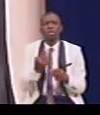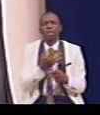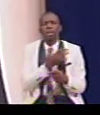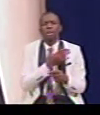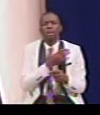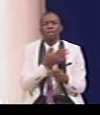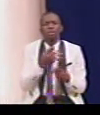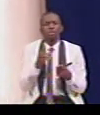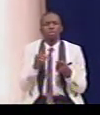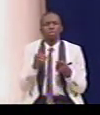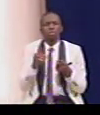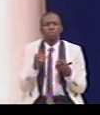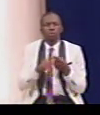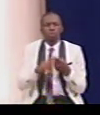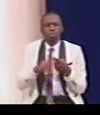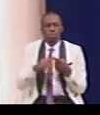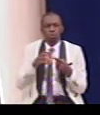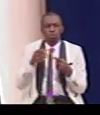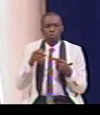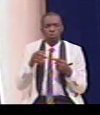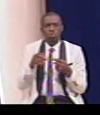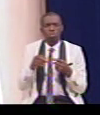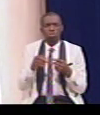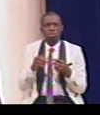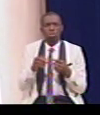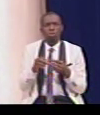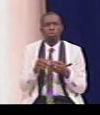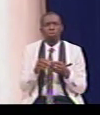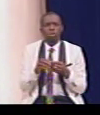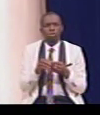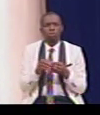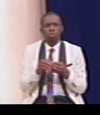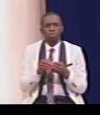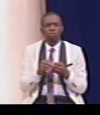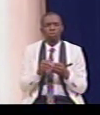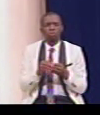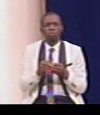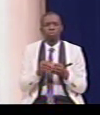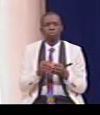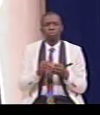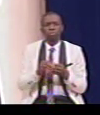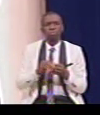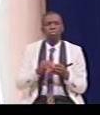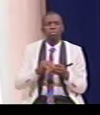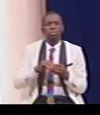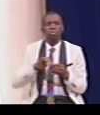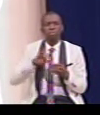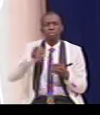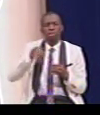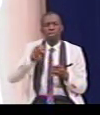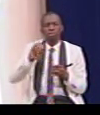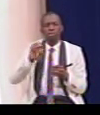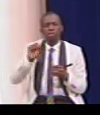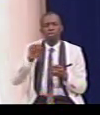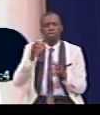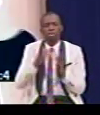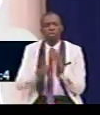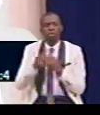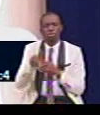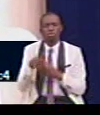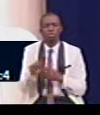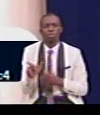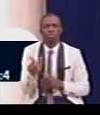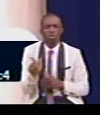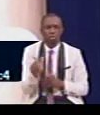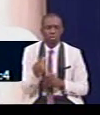wallowing in the mire. Look at James chapter 1. James chapter 1. I'm reading from verse 27.